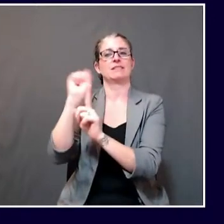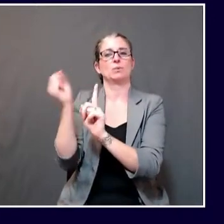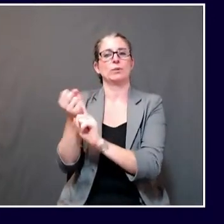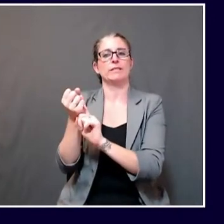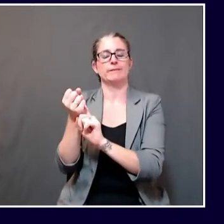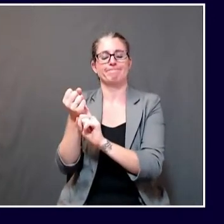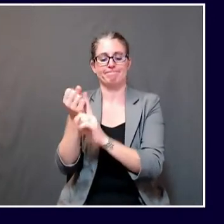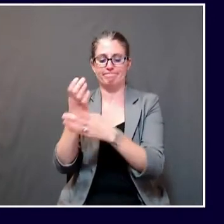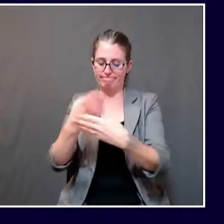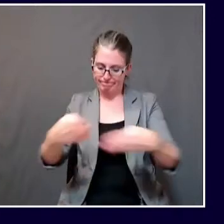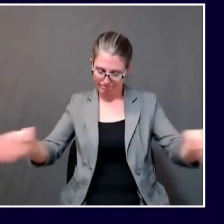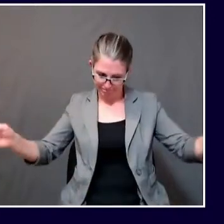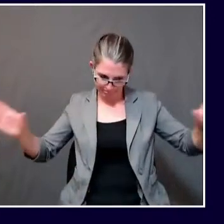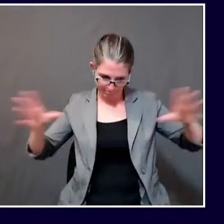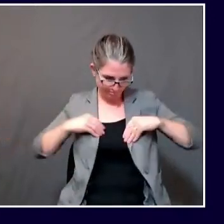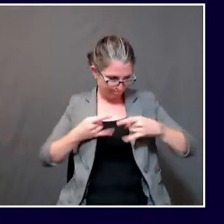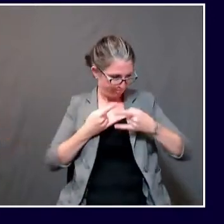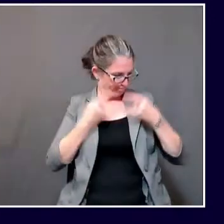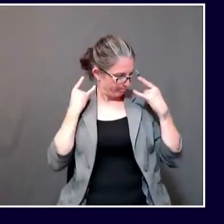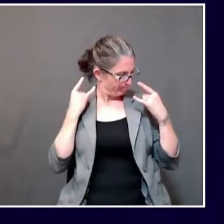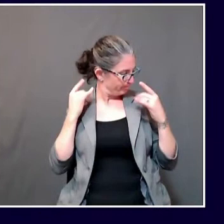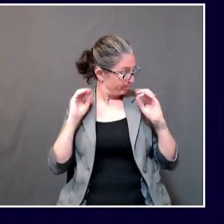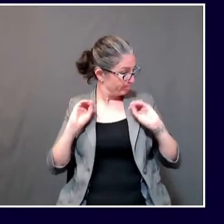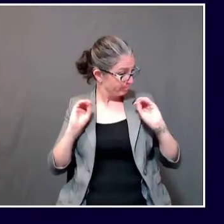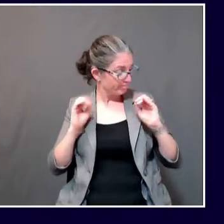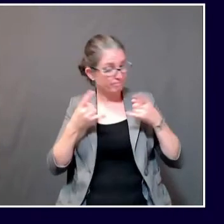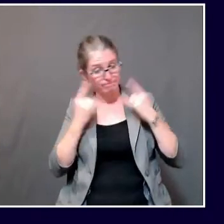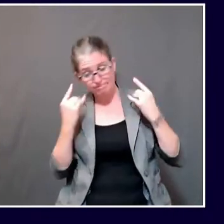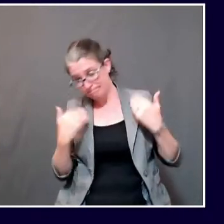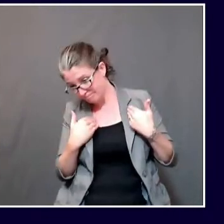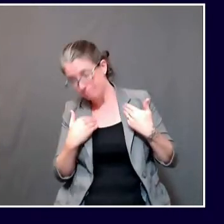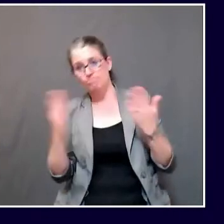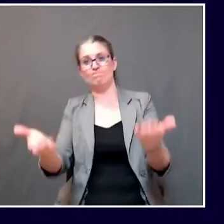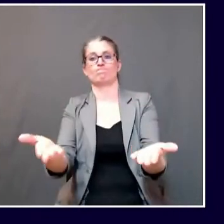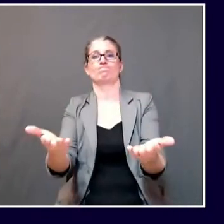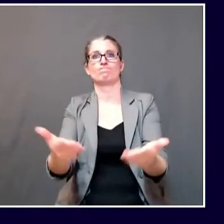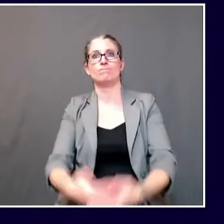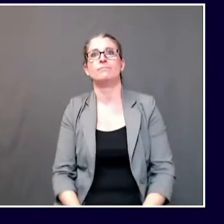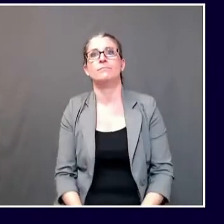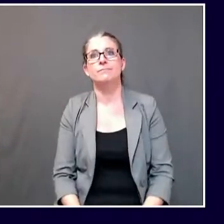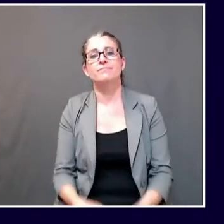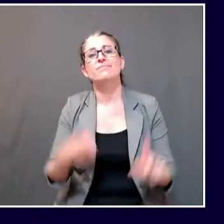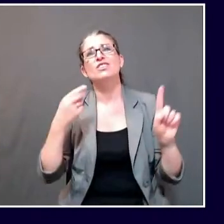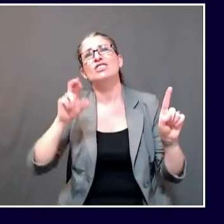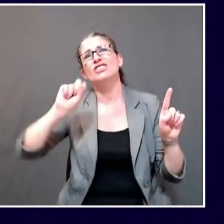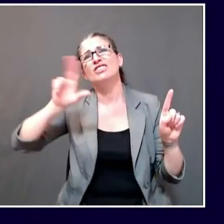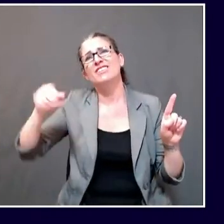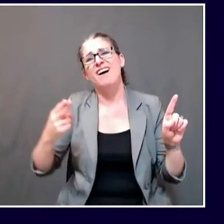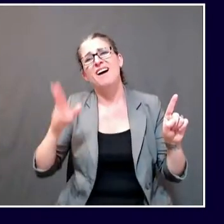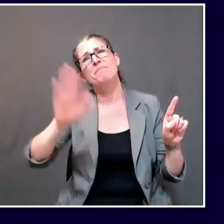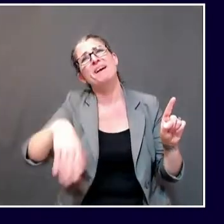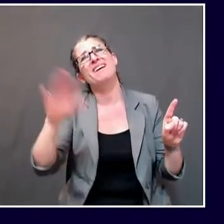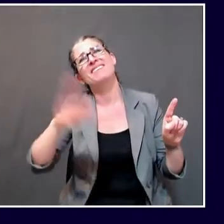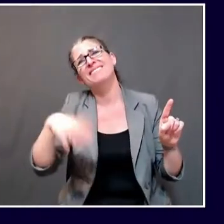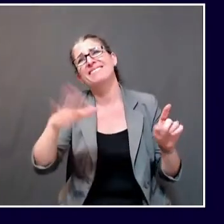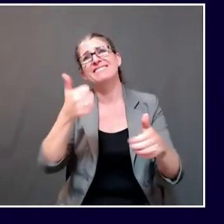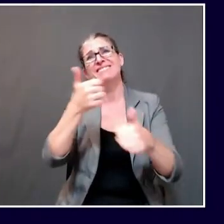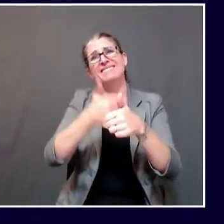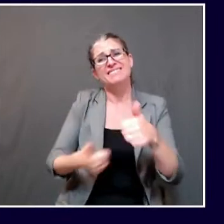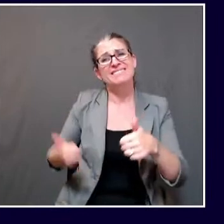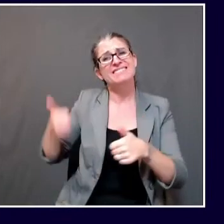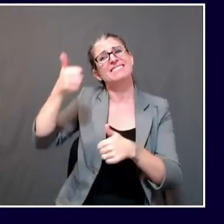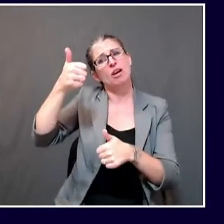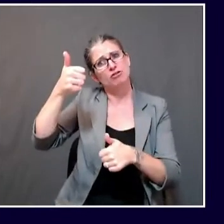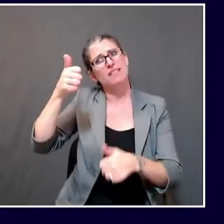Secretary Dunlap, we strongly, strongly urge everyone to wear that mask. Absolutely. We are strongly encouraging people to wear the mask. We just